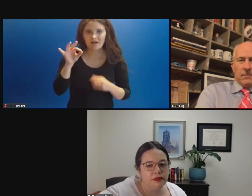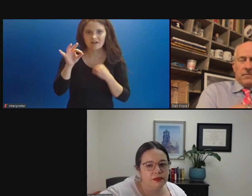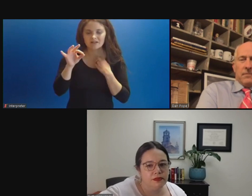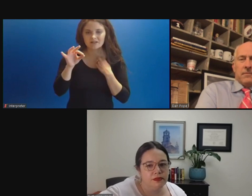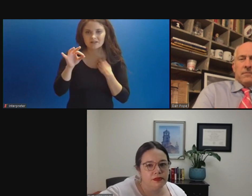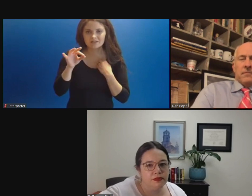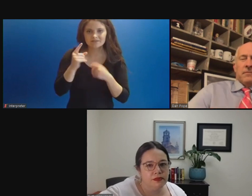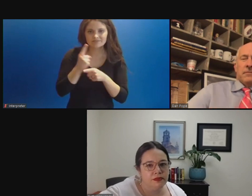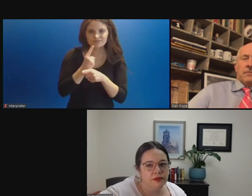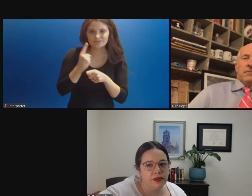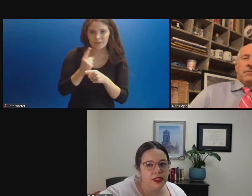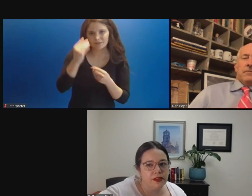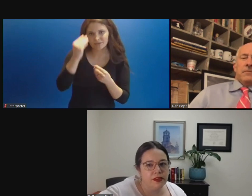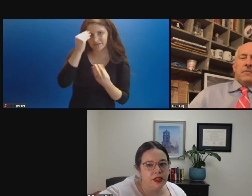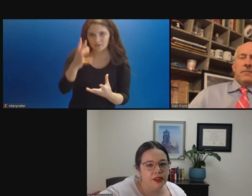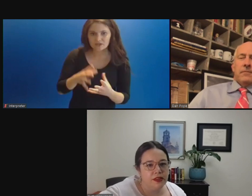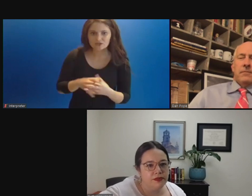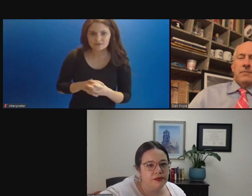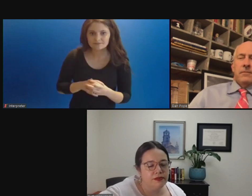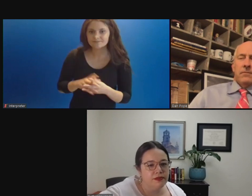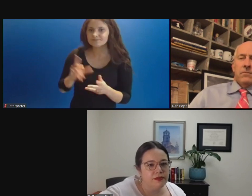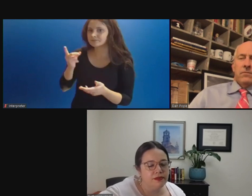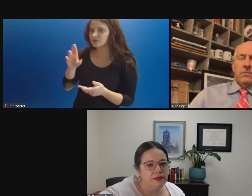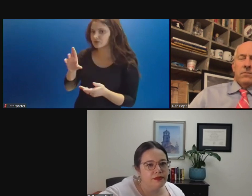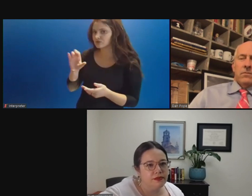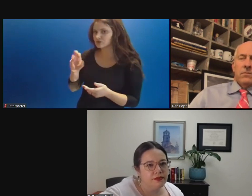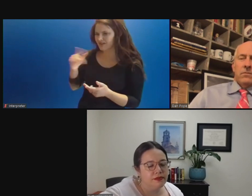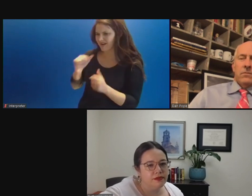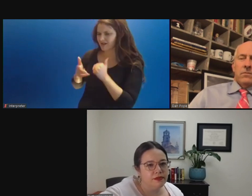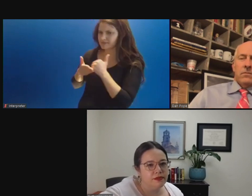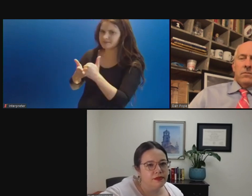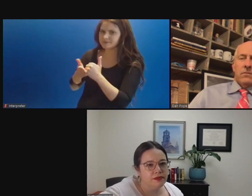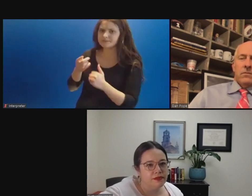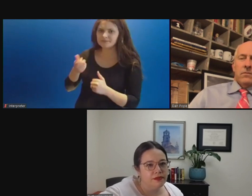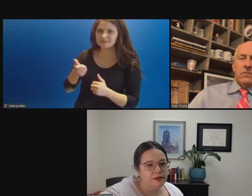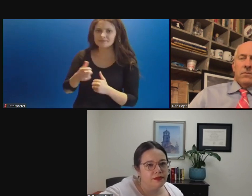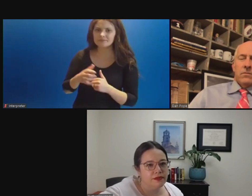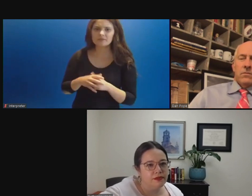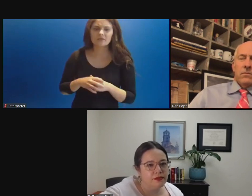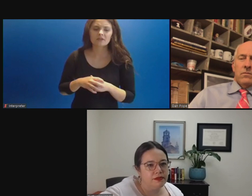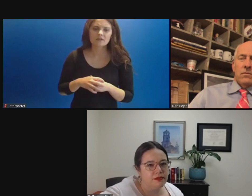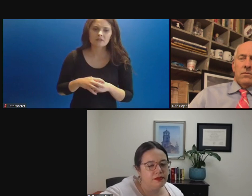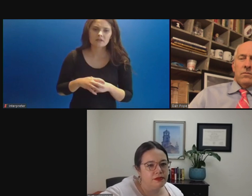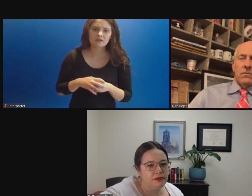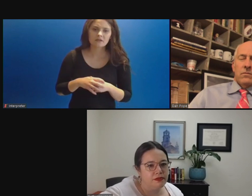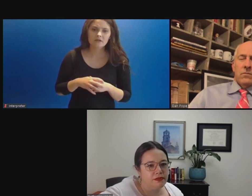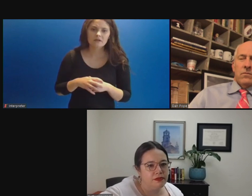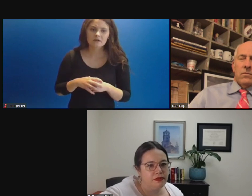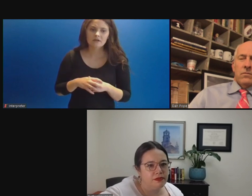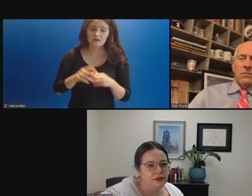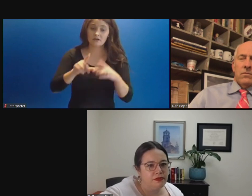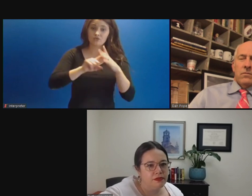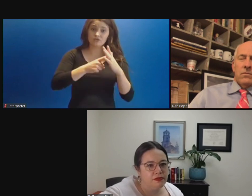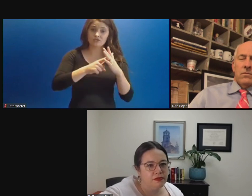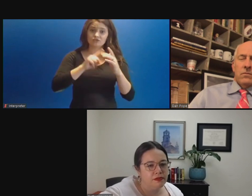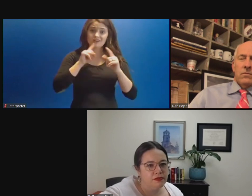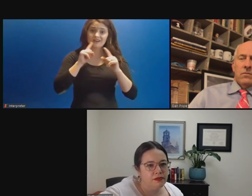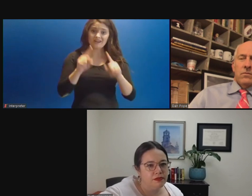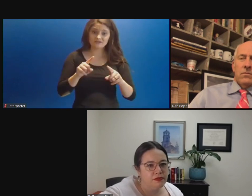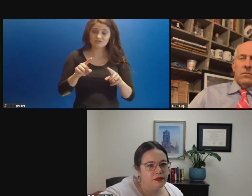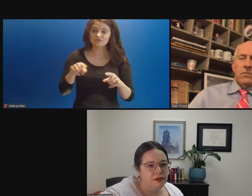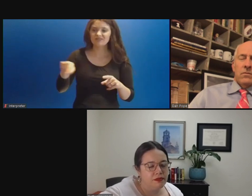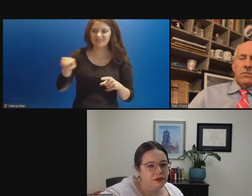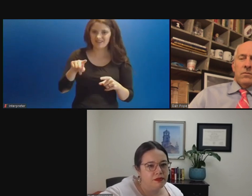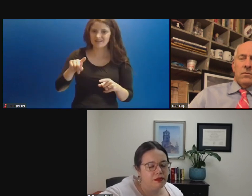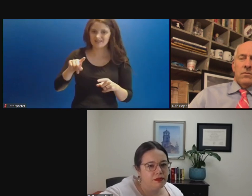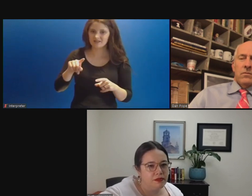proper information. I can help with that, Christy, a little bit. I would go back to my original answer. They need to check.